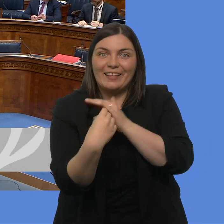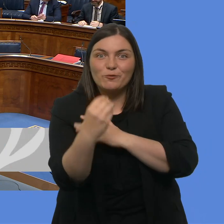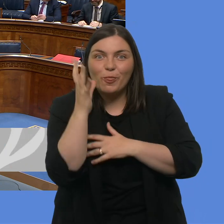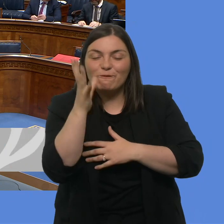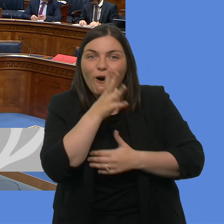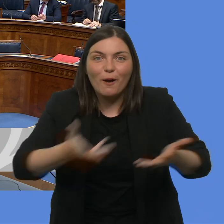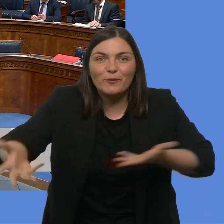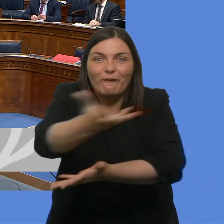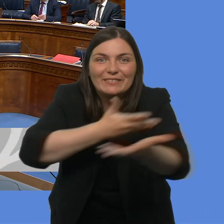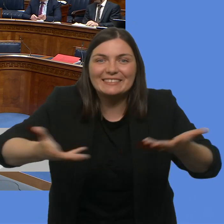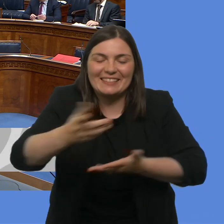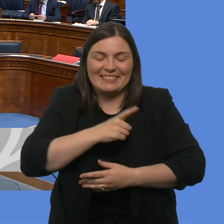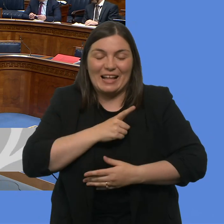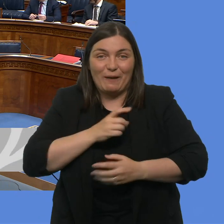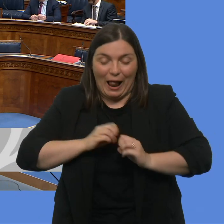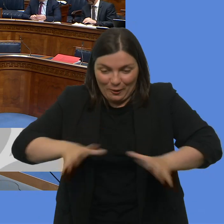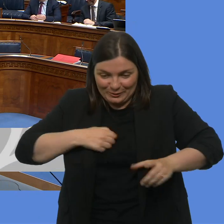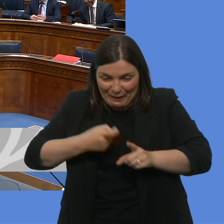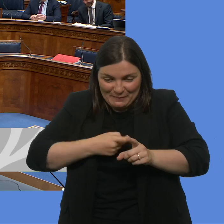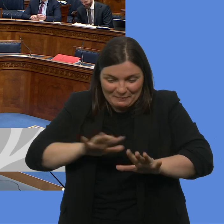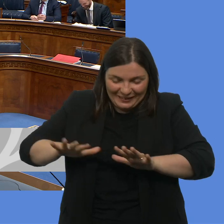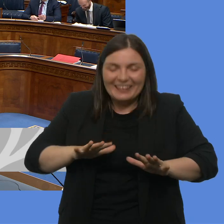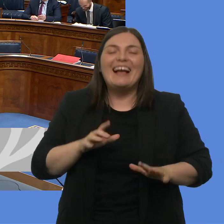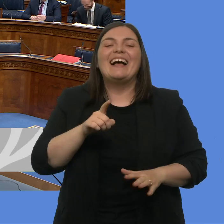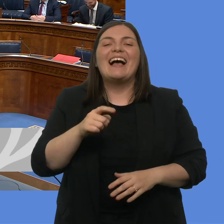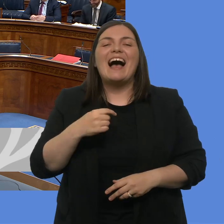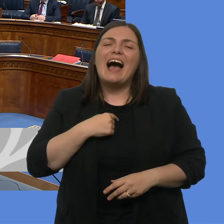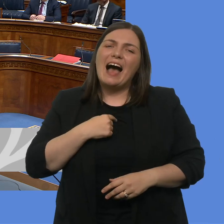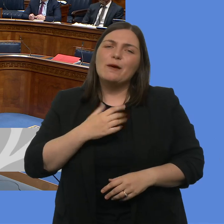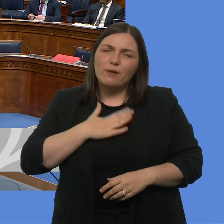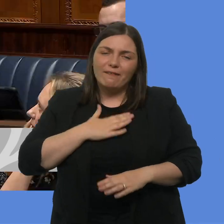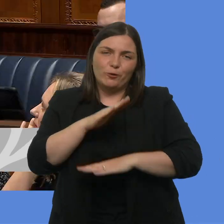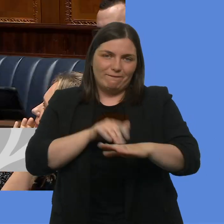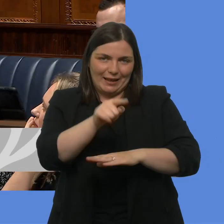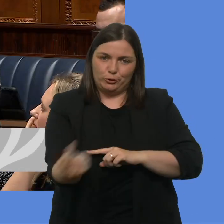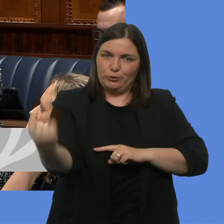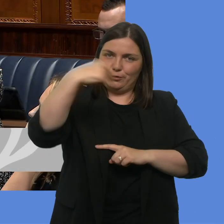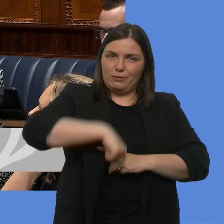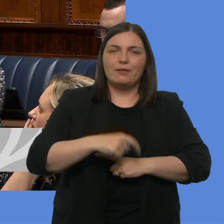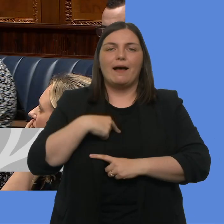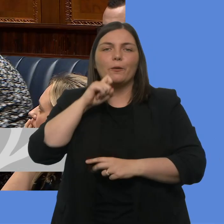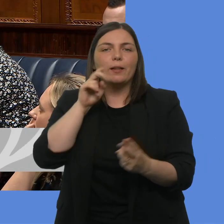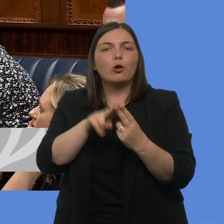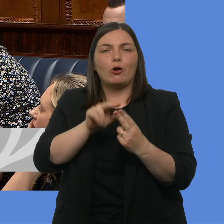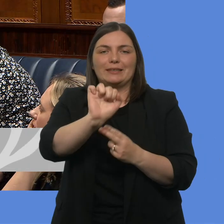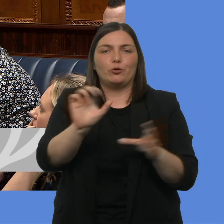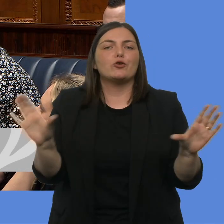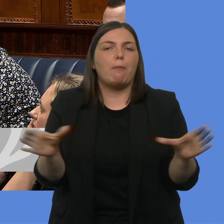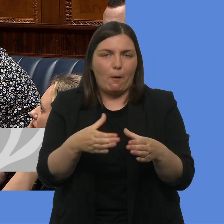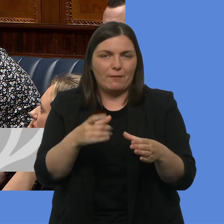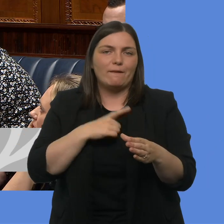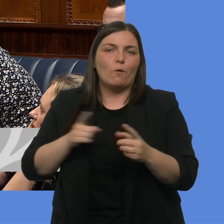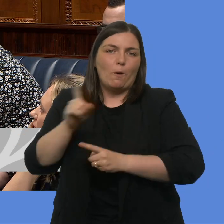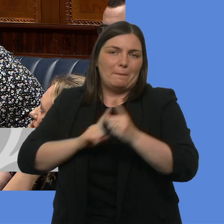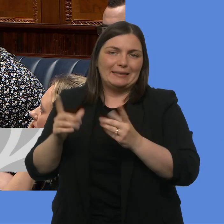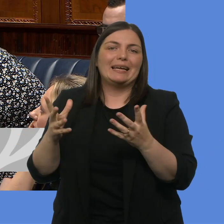coming up. I would love to invite you, Minister, and I'll be in touch with your department for a meeting with Garran Plateau, and I want to thank you for the